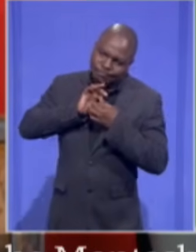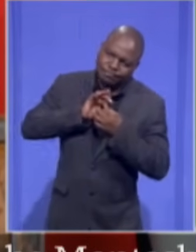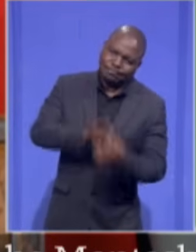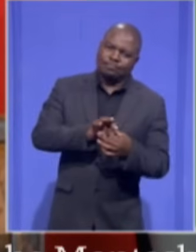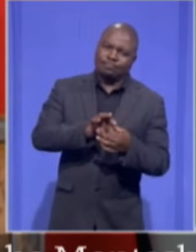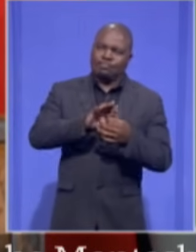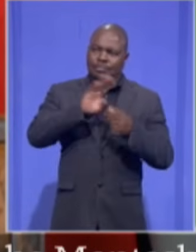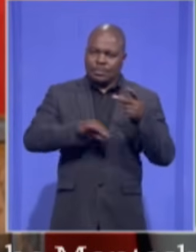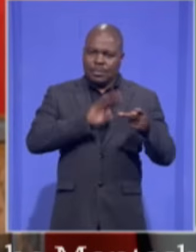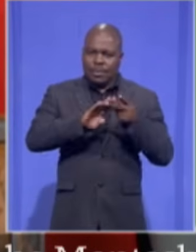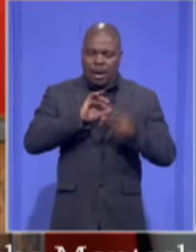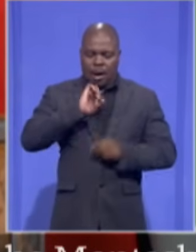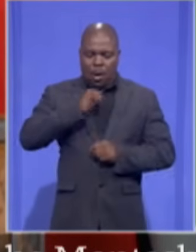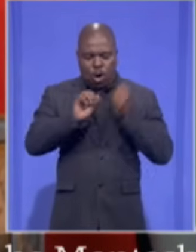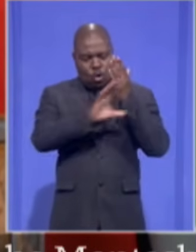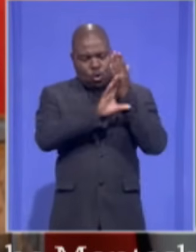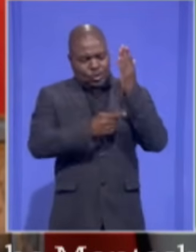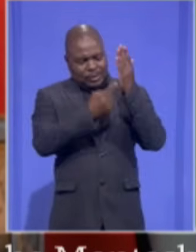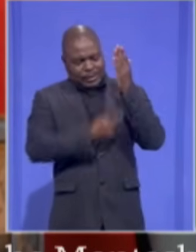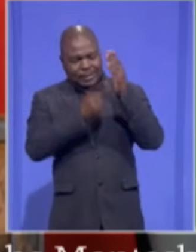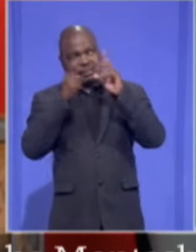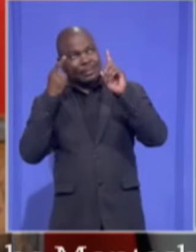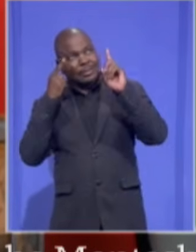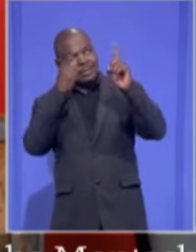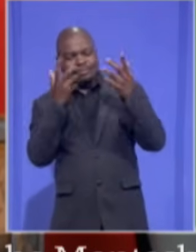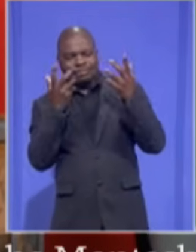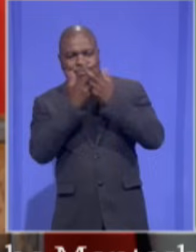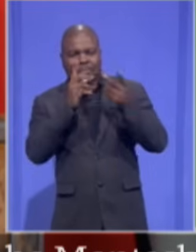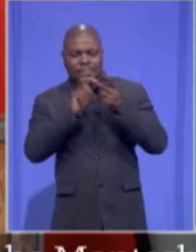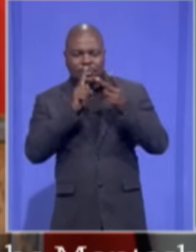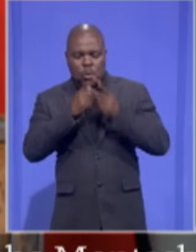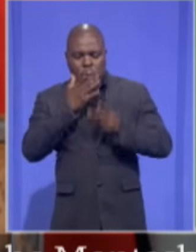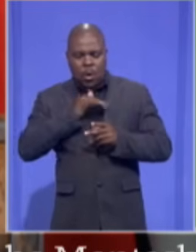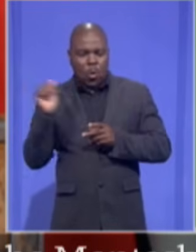our Constitution and to pursuit of human dignity.